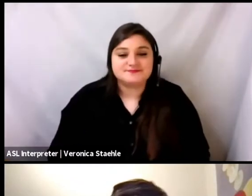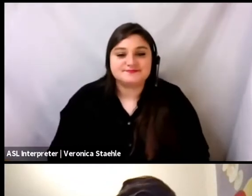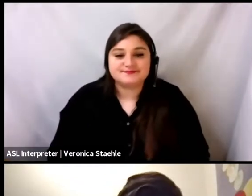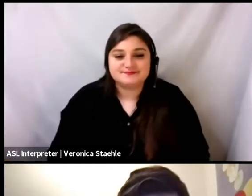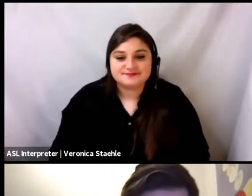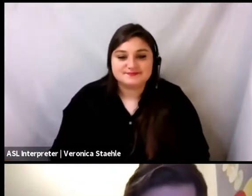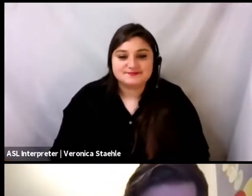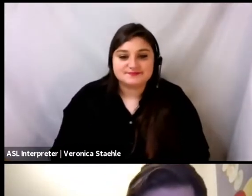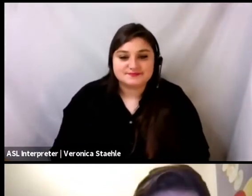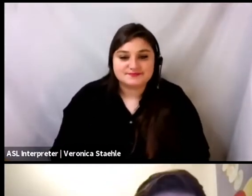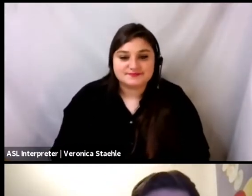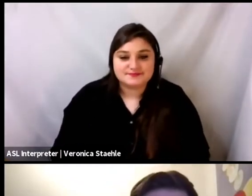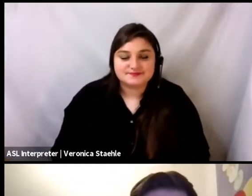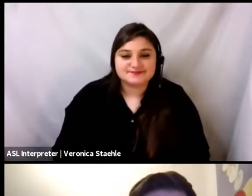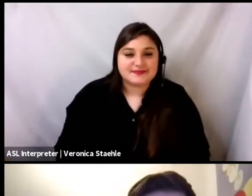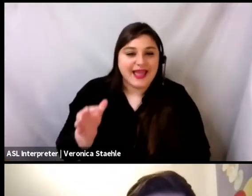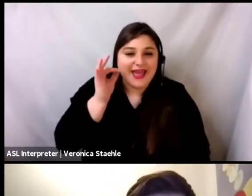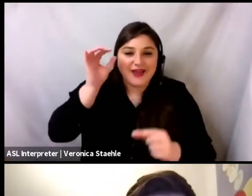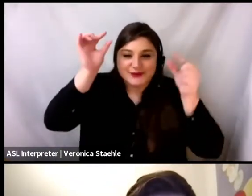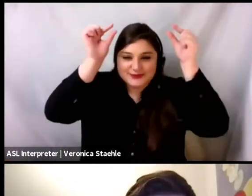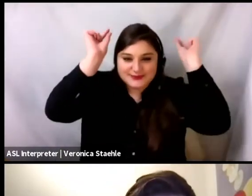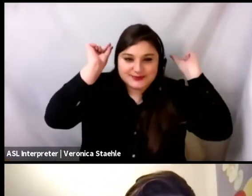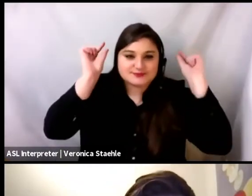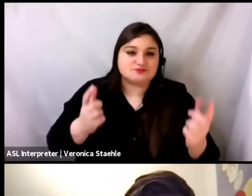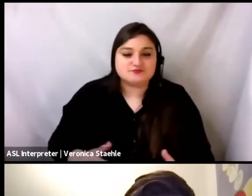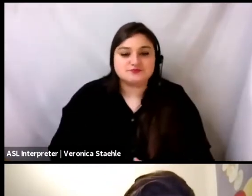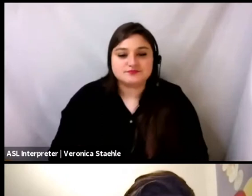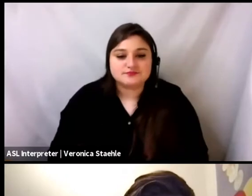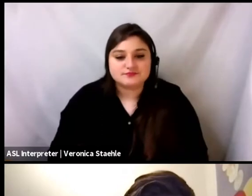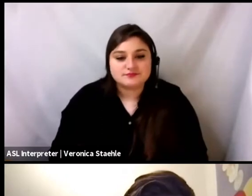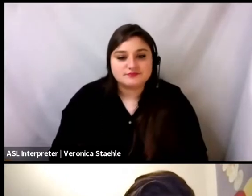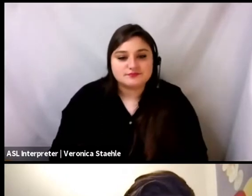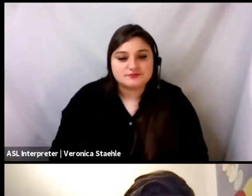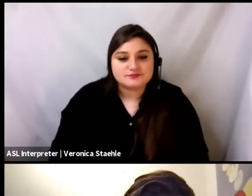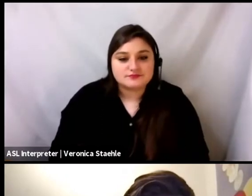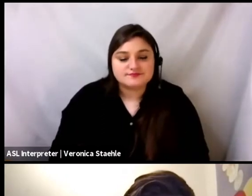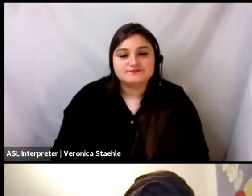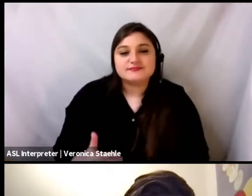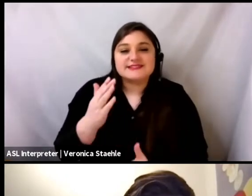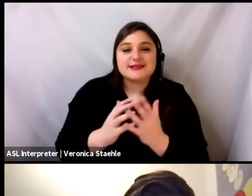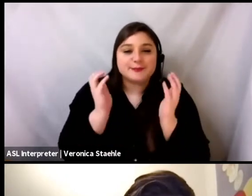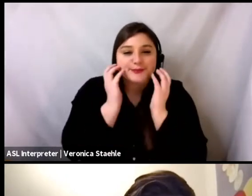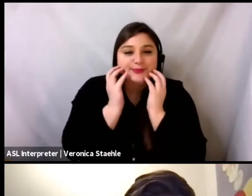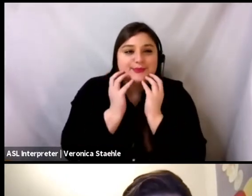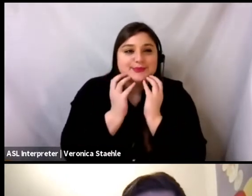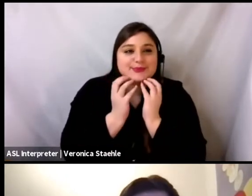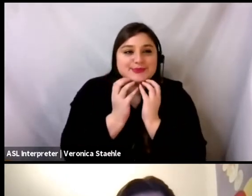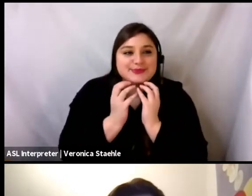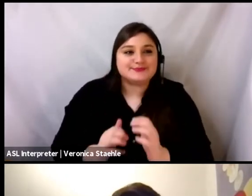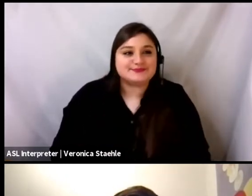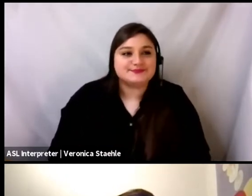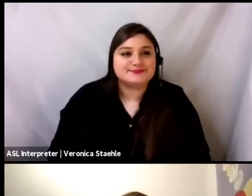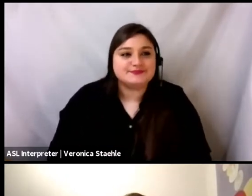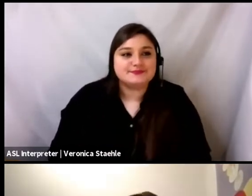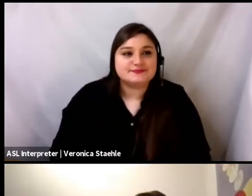are razored very short. I have some stubble on my cheeks and on my